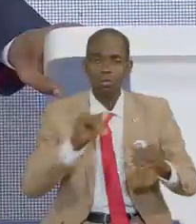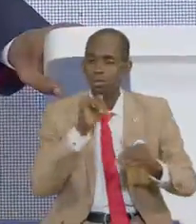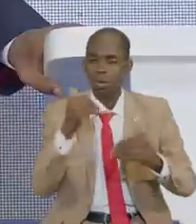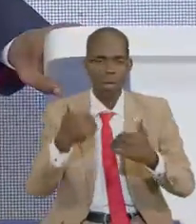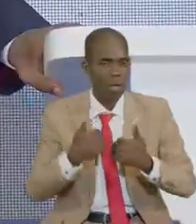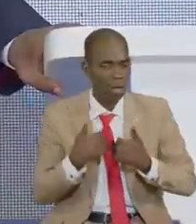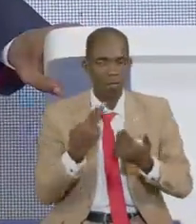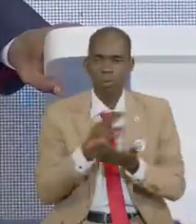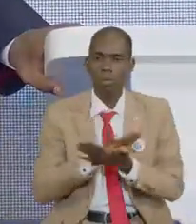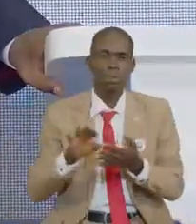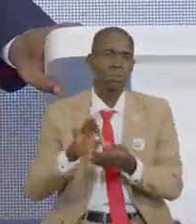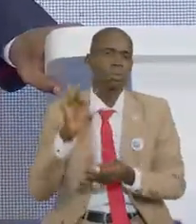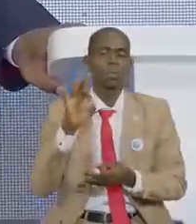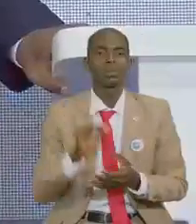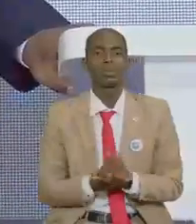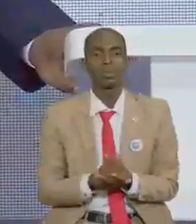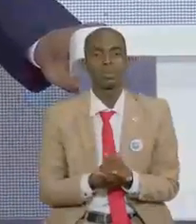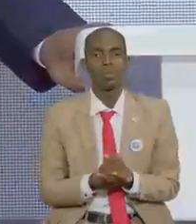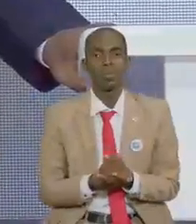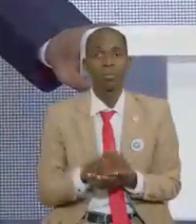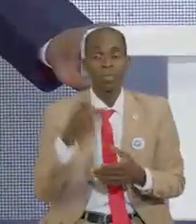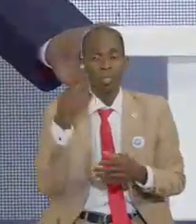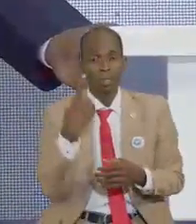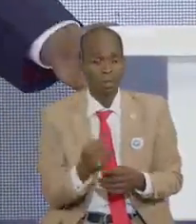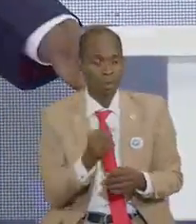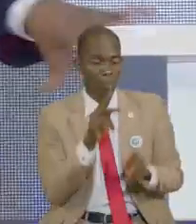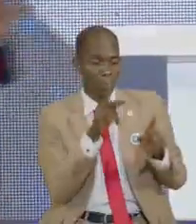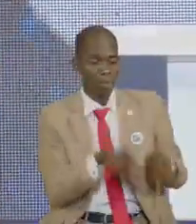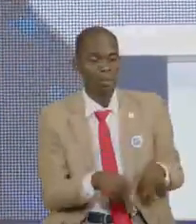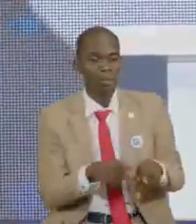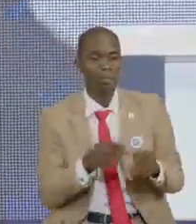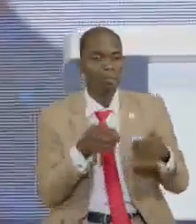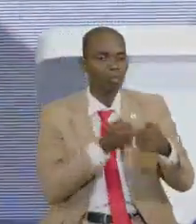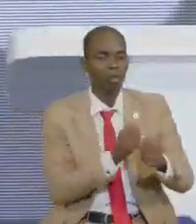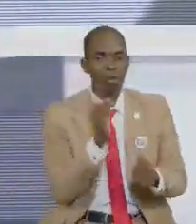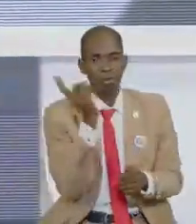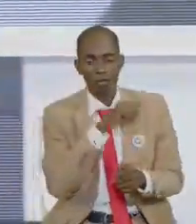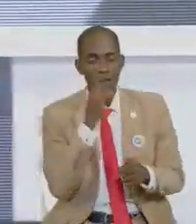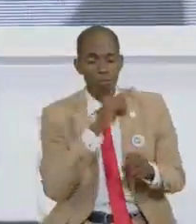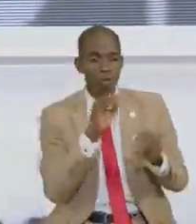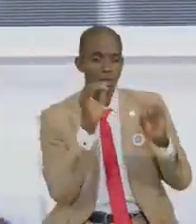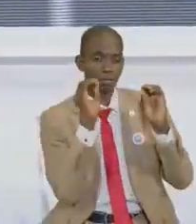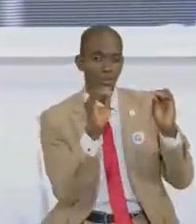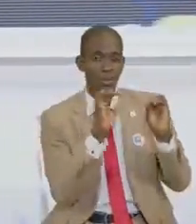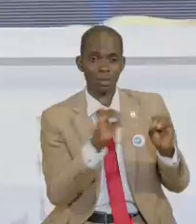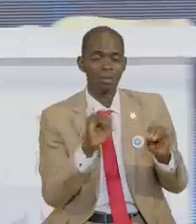Spirit. The one in false doctrine doesn't have the Holy Spirit,